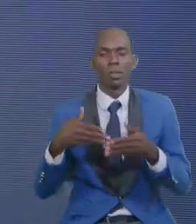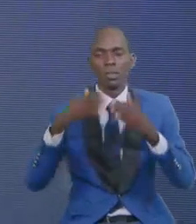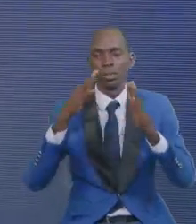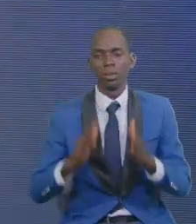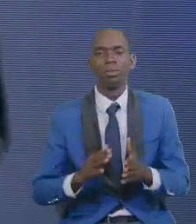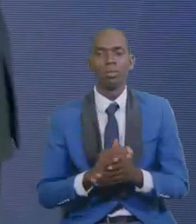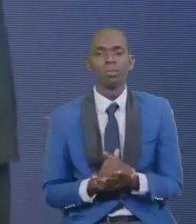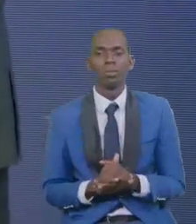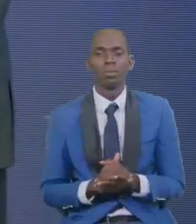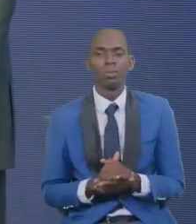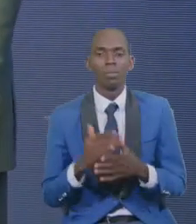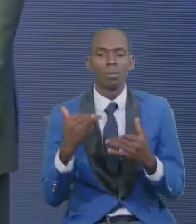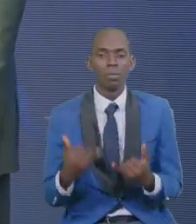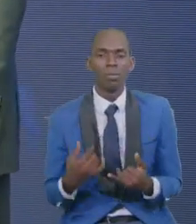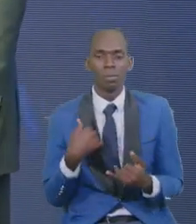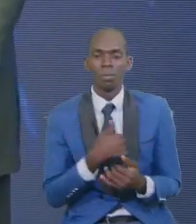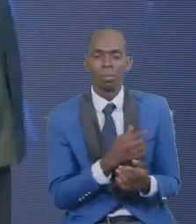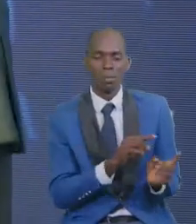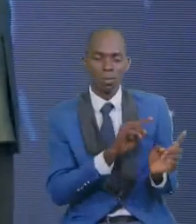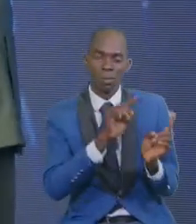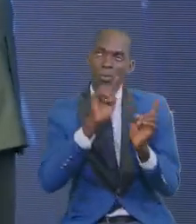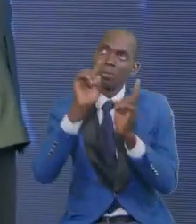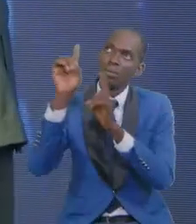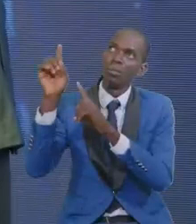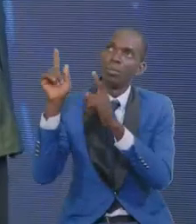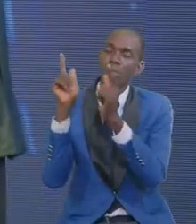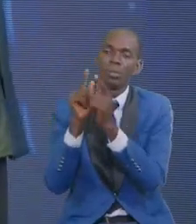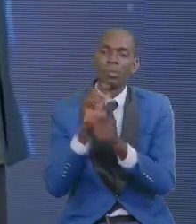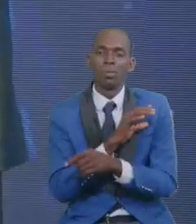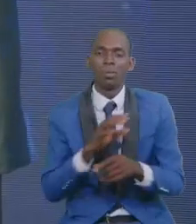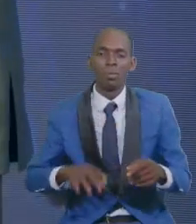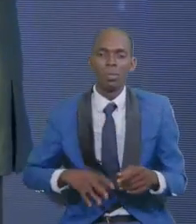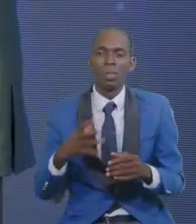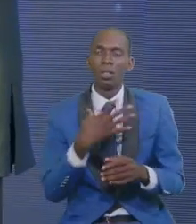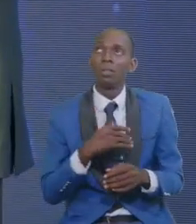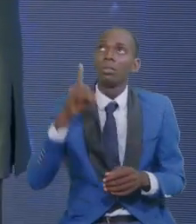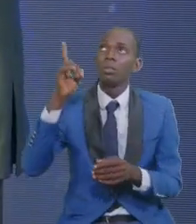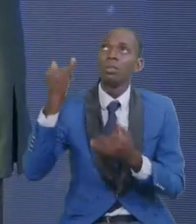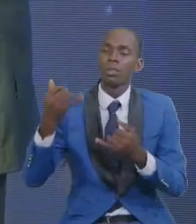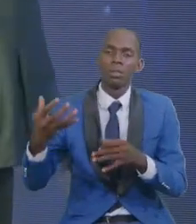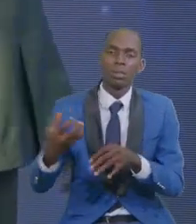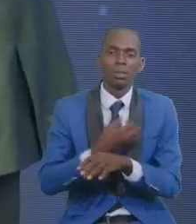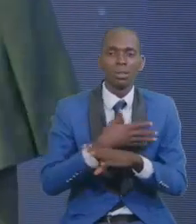Now we come to Christ, and he puts his yoke upon us.